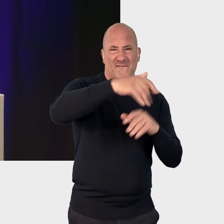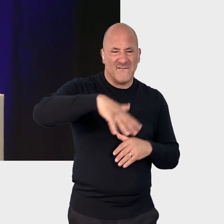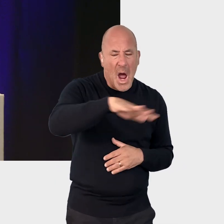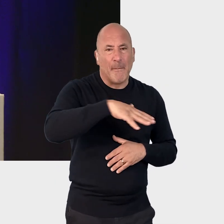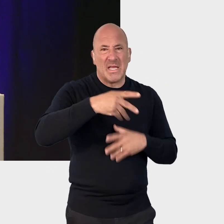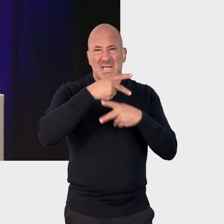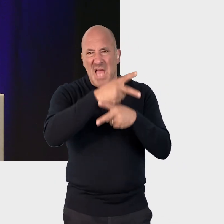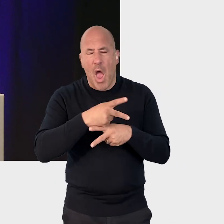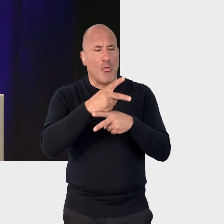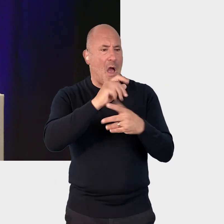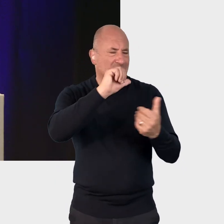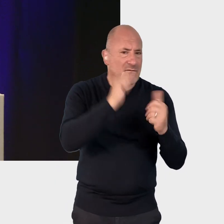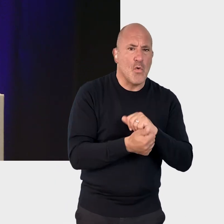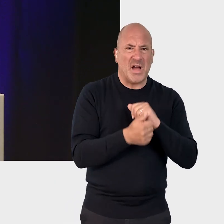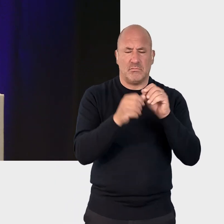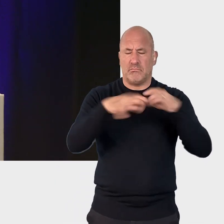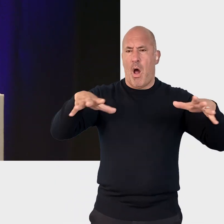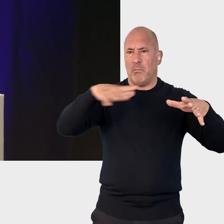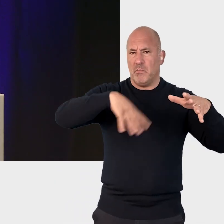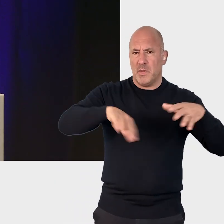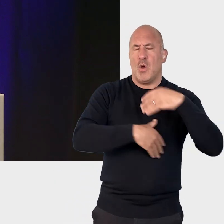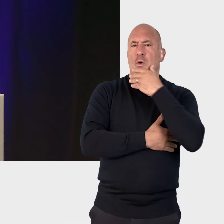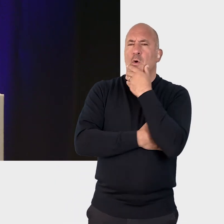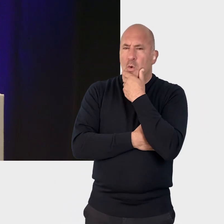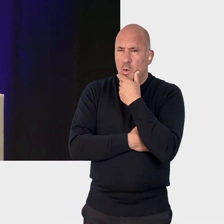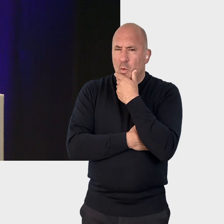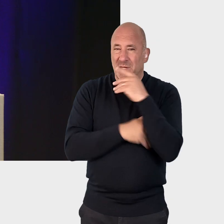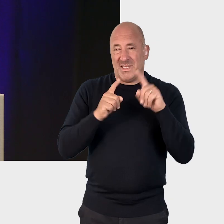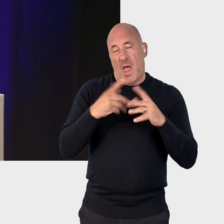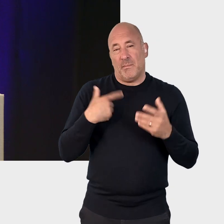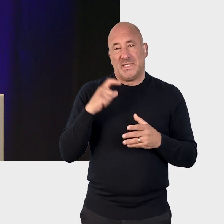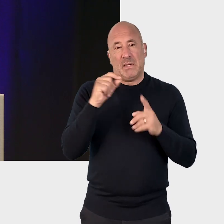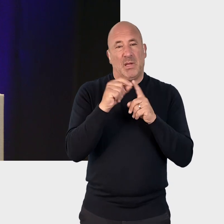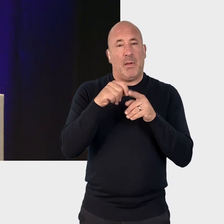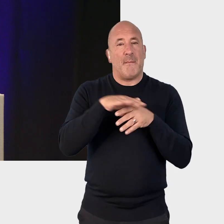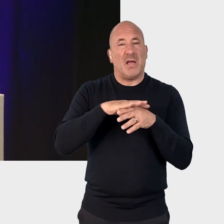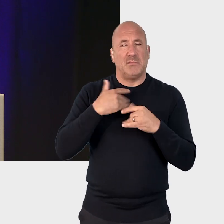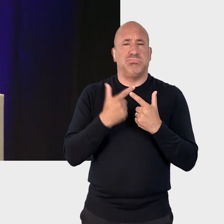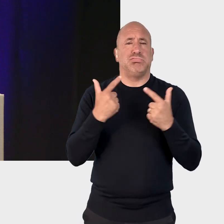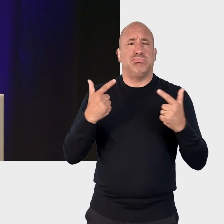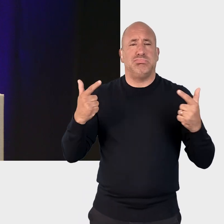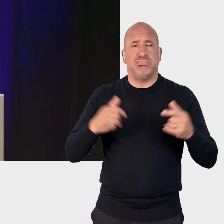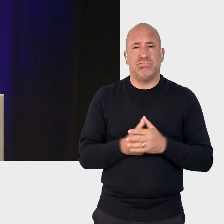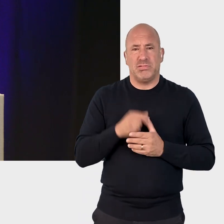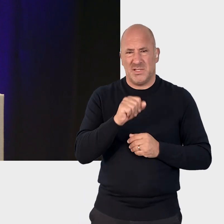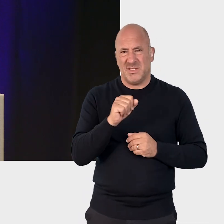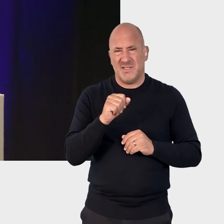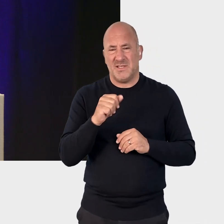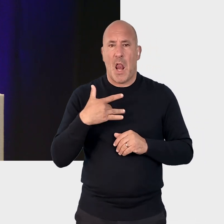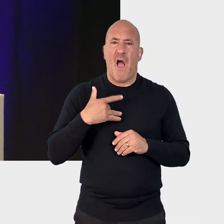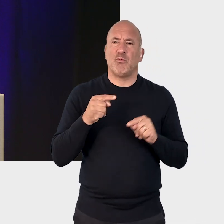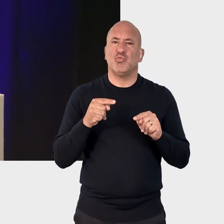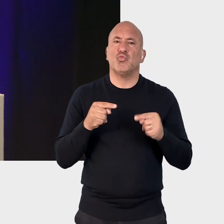those young people themselves, but the communities around them, their families, their carers, and their friends. So